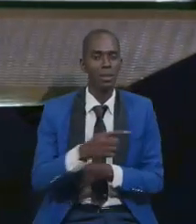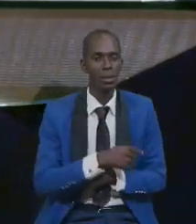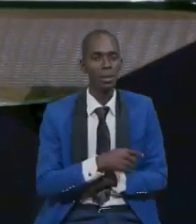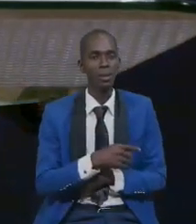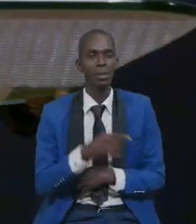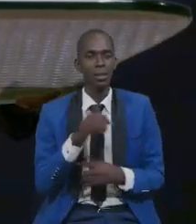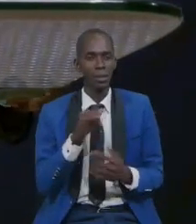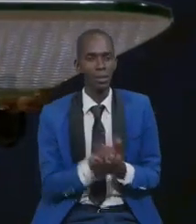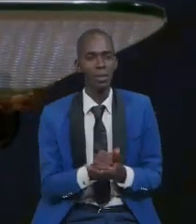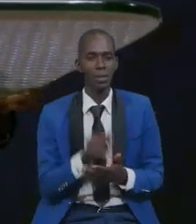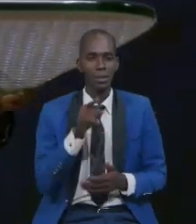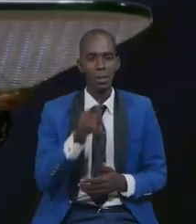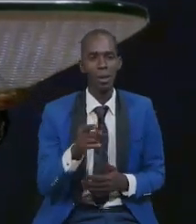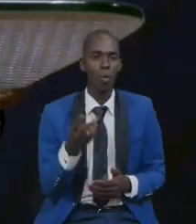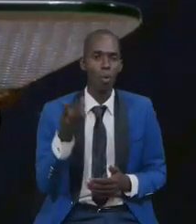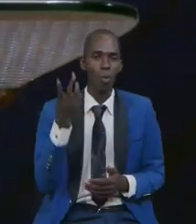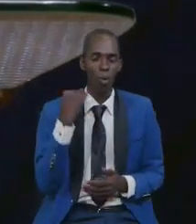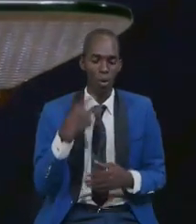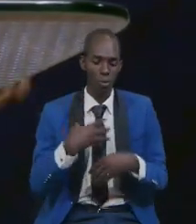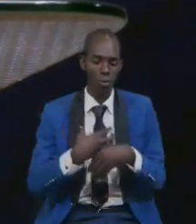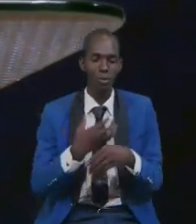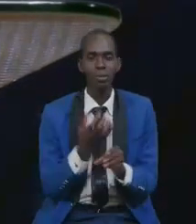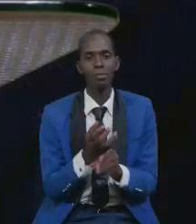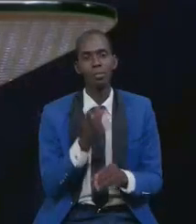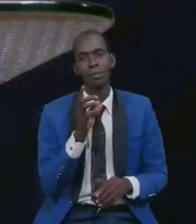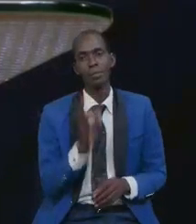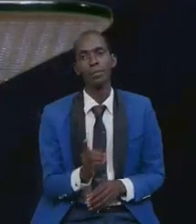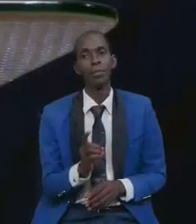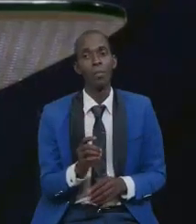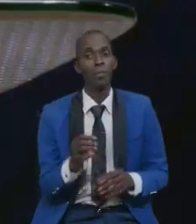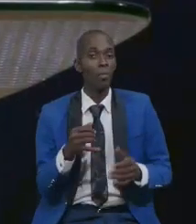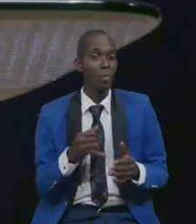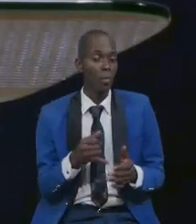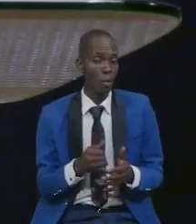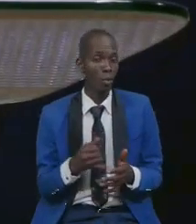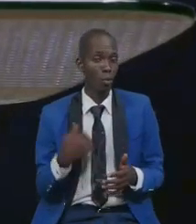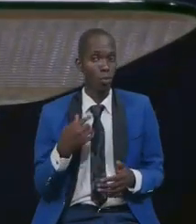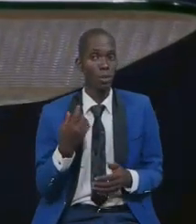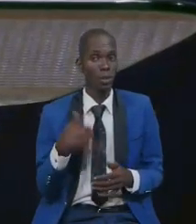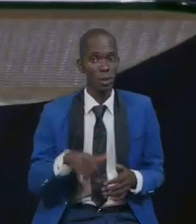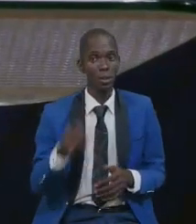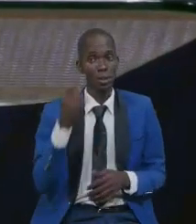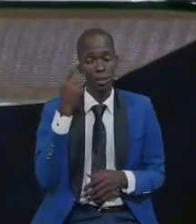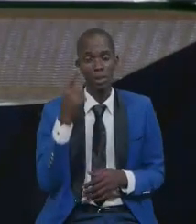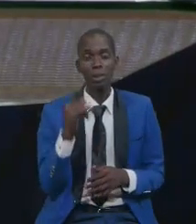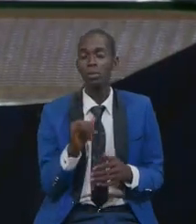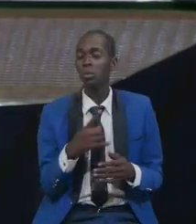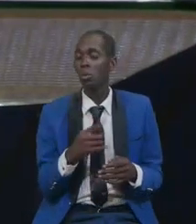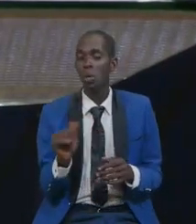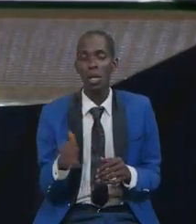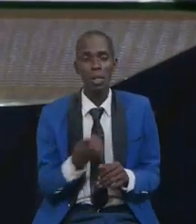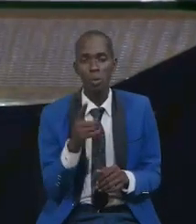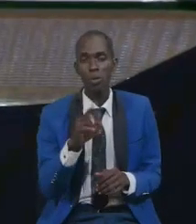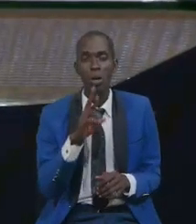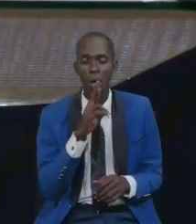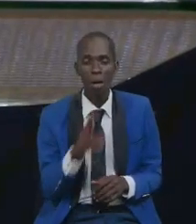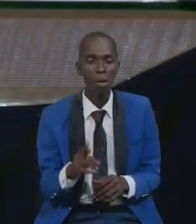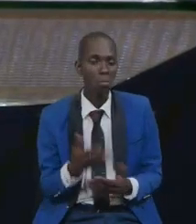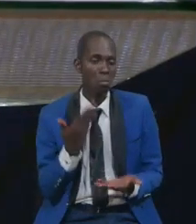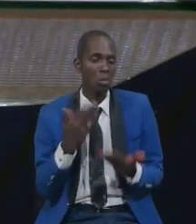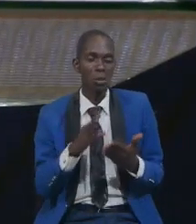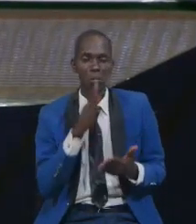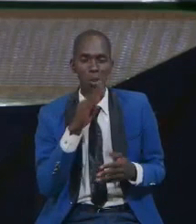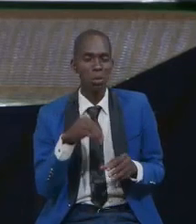the day that thou was created, you must still understand, wherever you are, whether you are the king